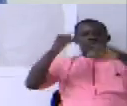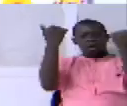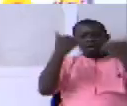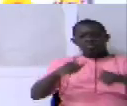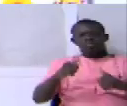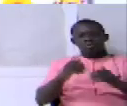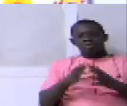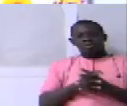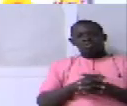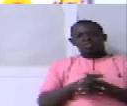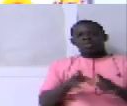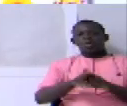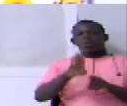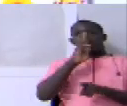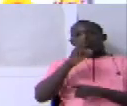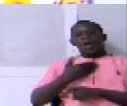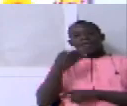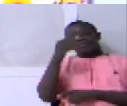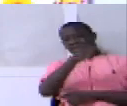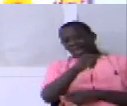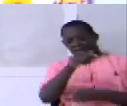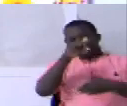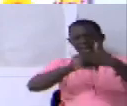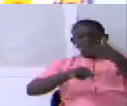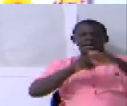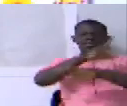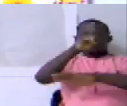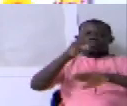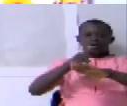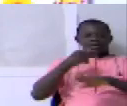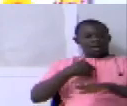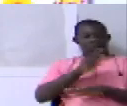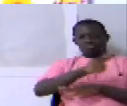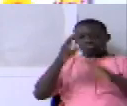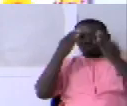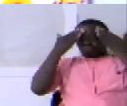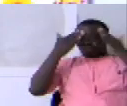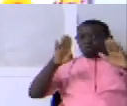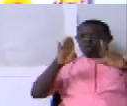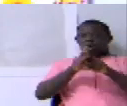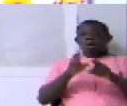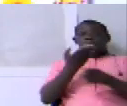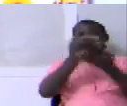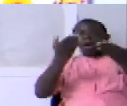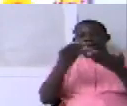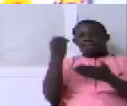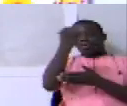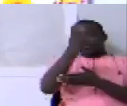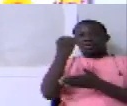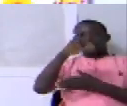Those present on the ground, I don't know, because I was being briefed by Annabi Jammeh.